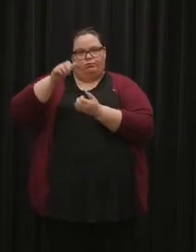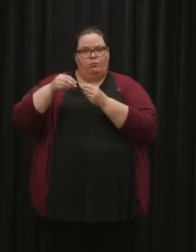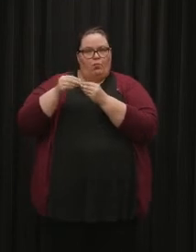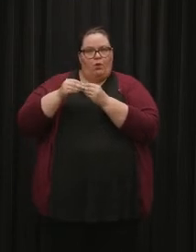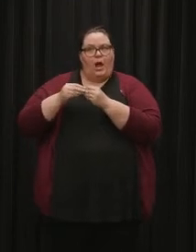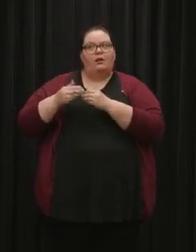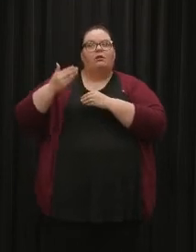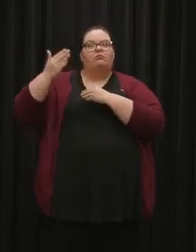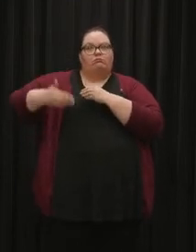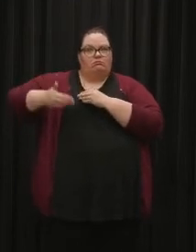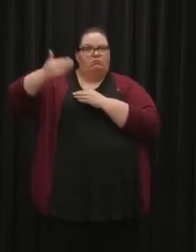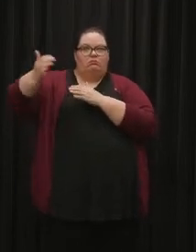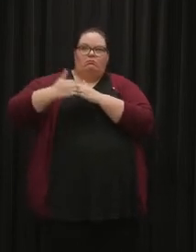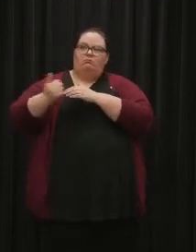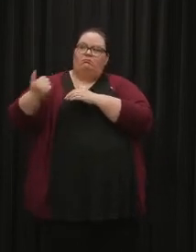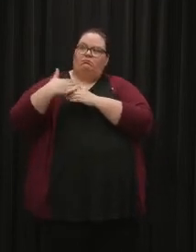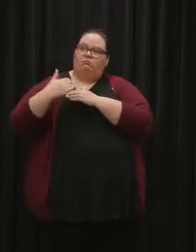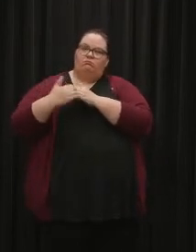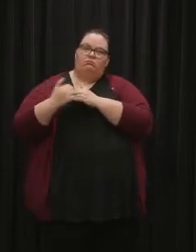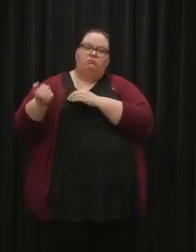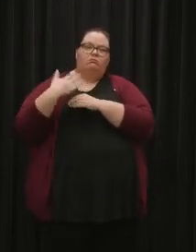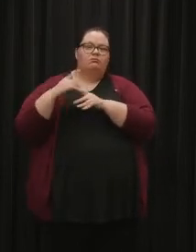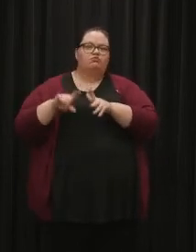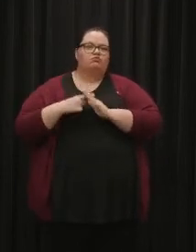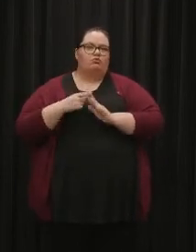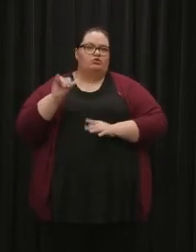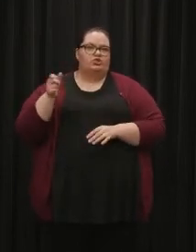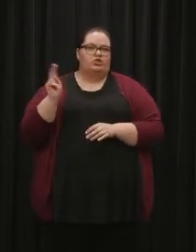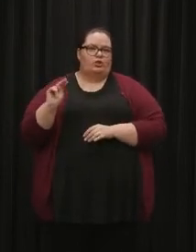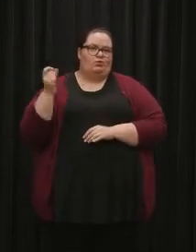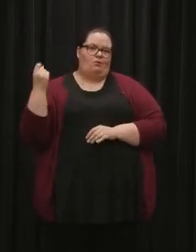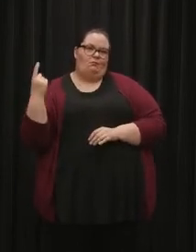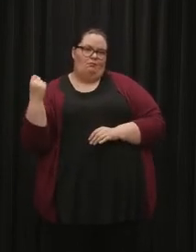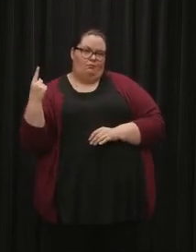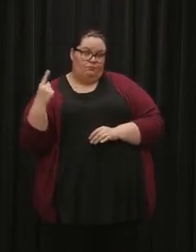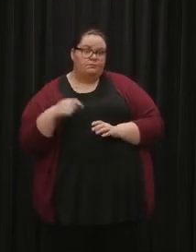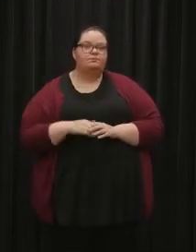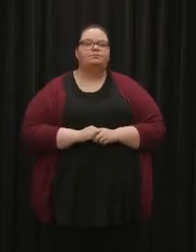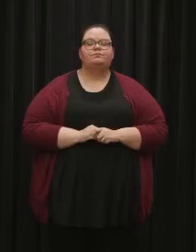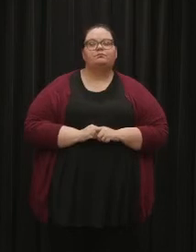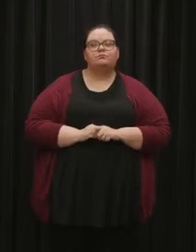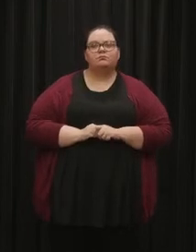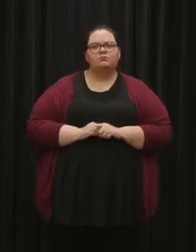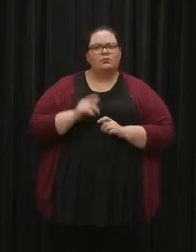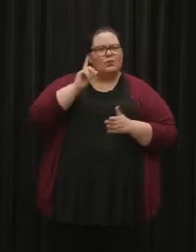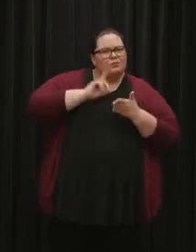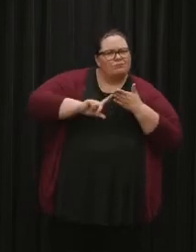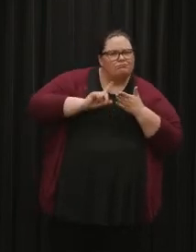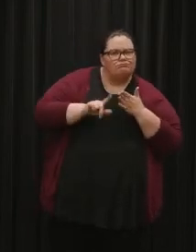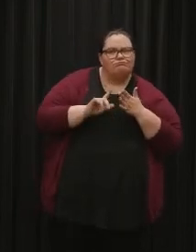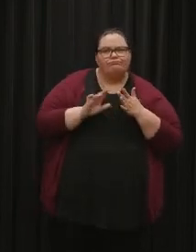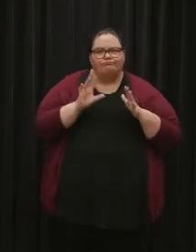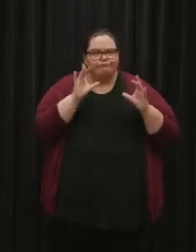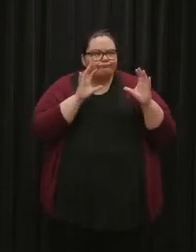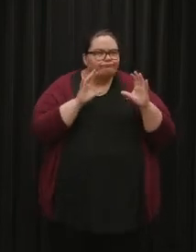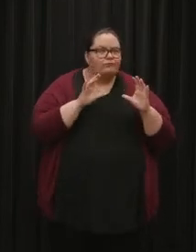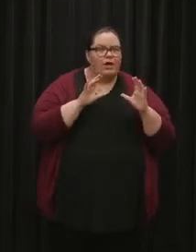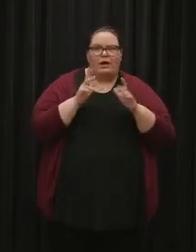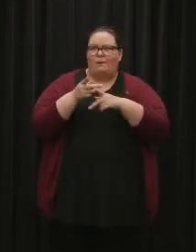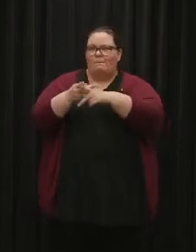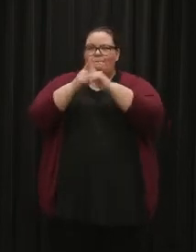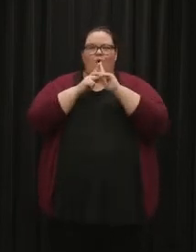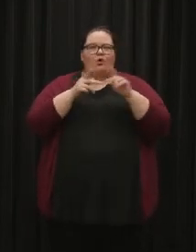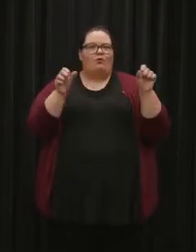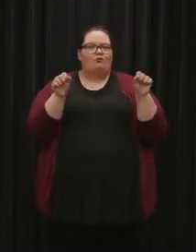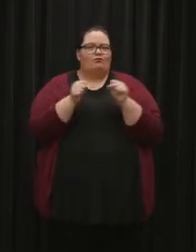regular deliveries will begin the week of January 11th. We are also exploring options to acquire or borrow more freezers so